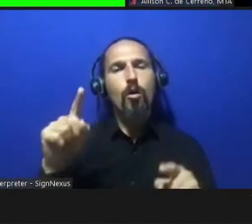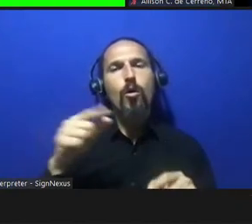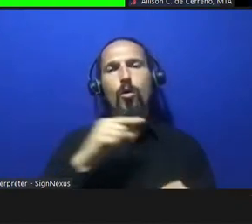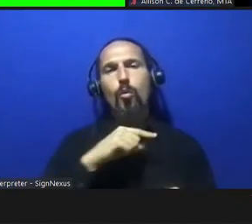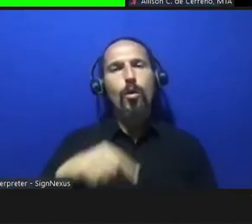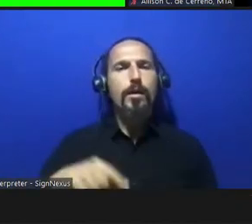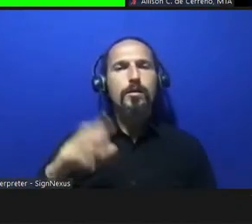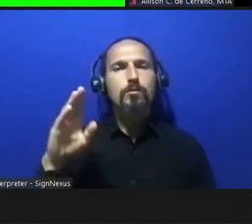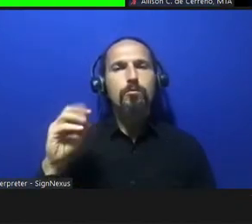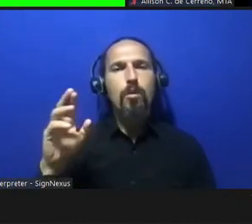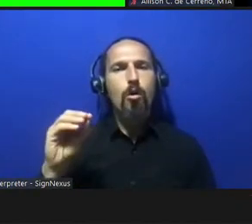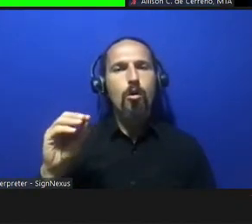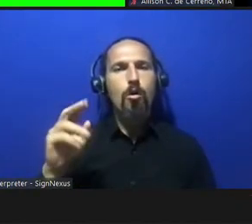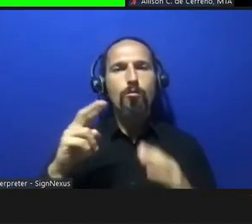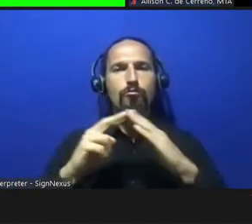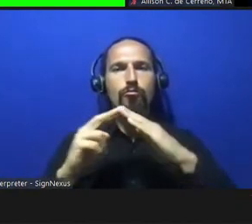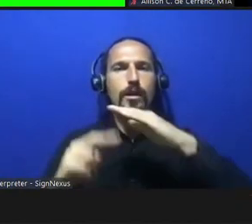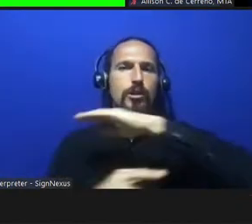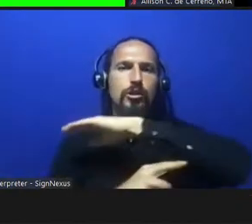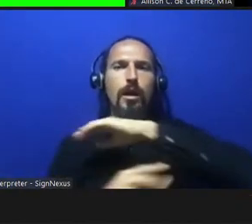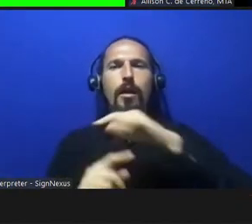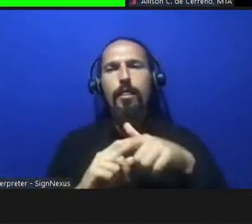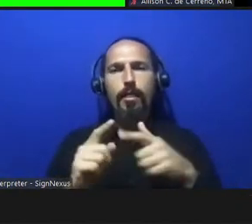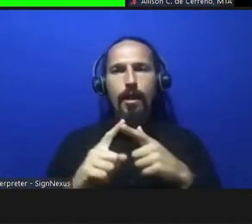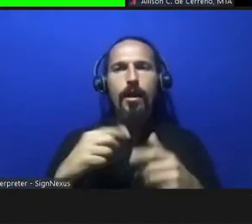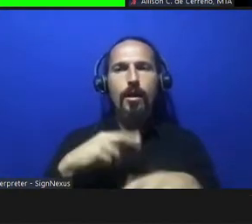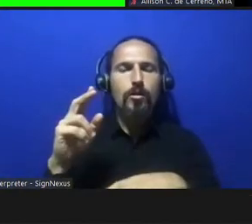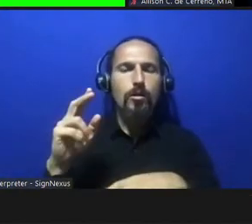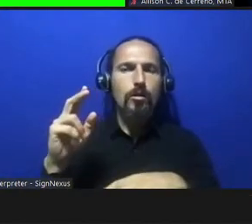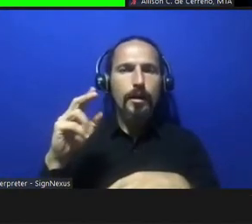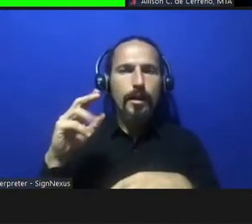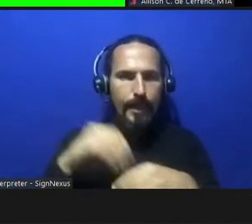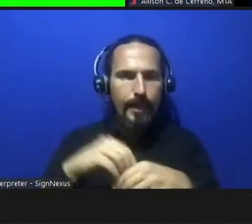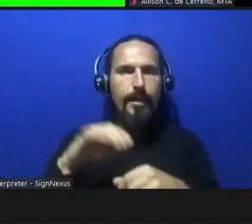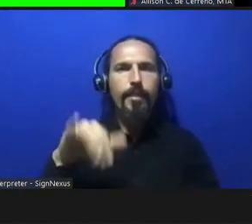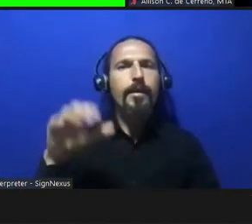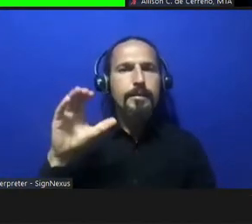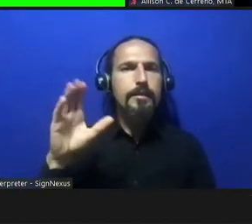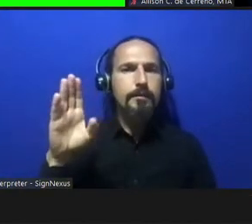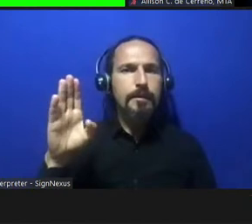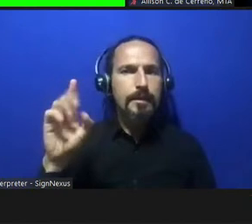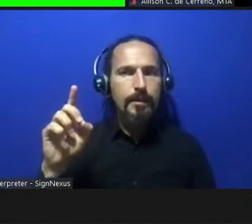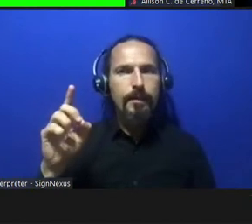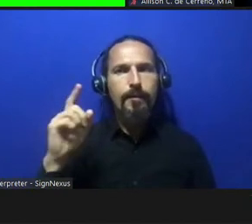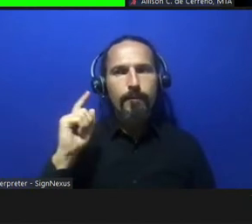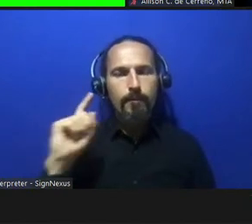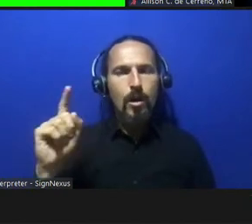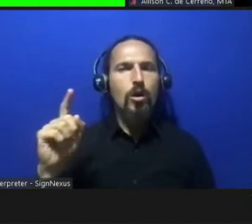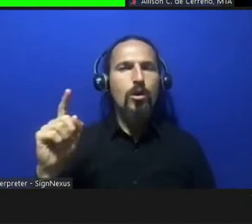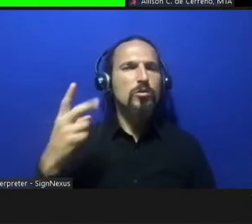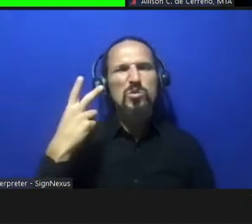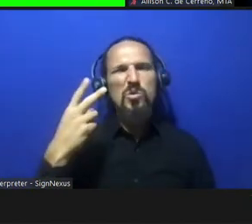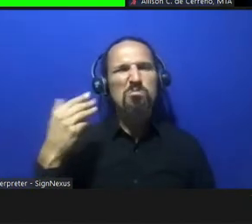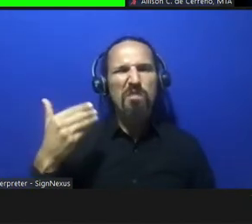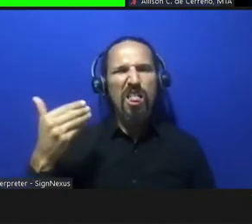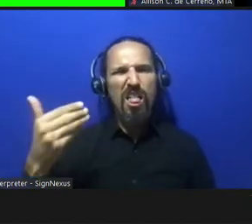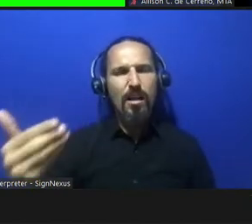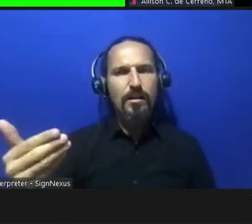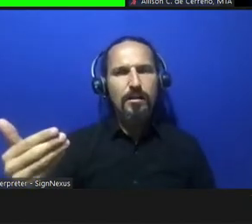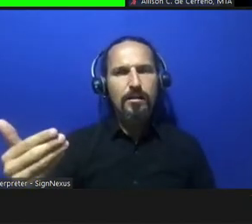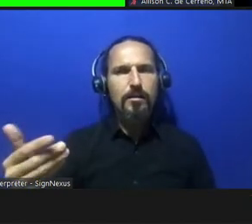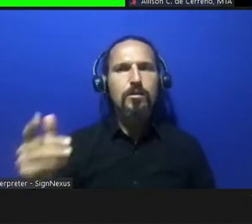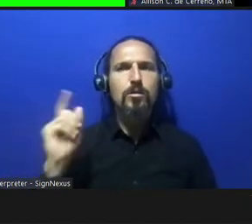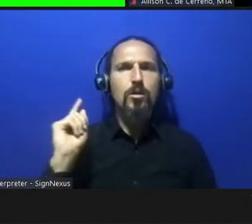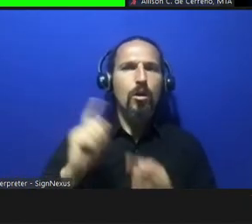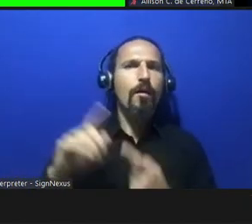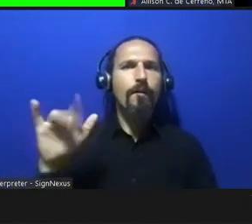and i'm dipping into the central business business district for just about a couple blocks because it gets me over 59th